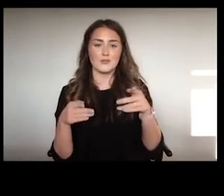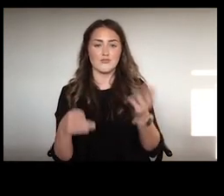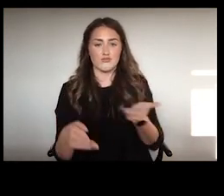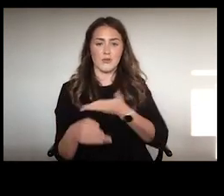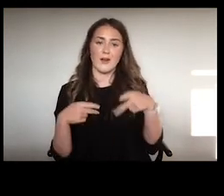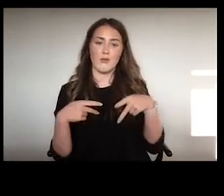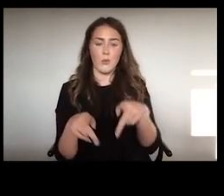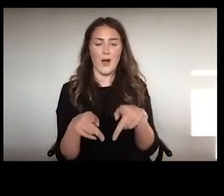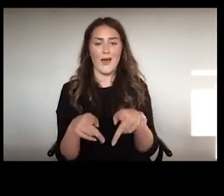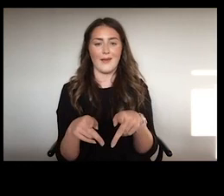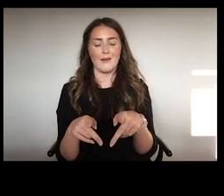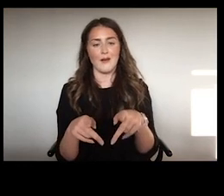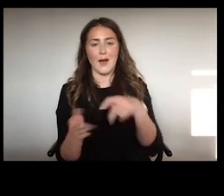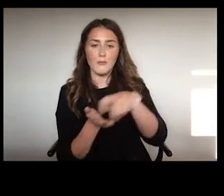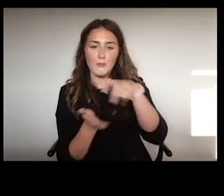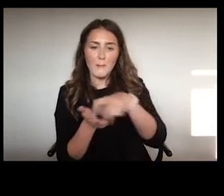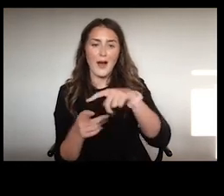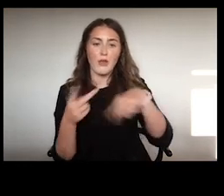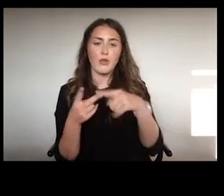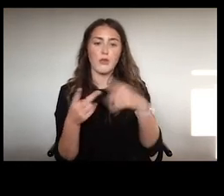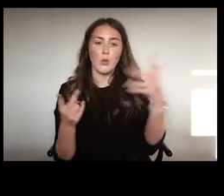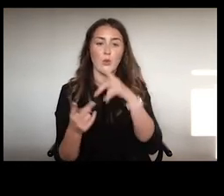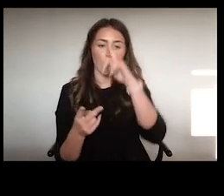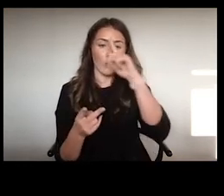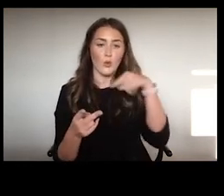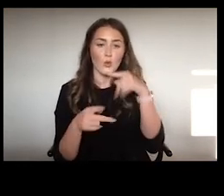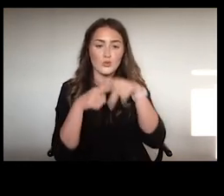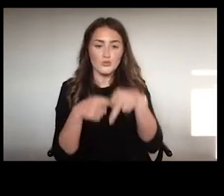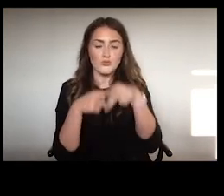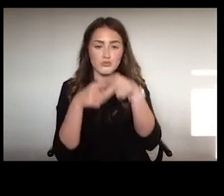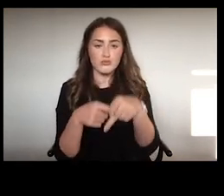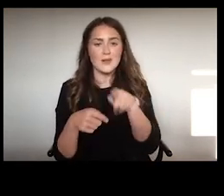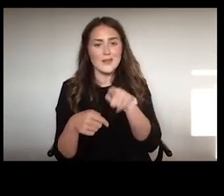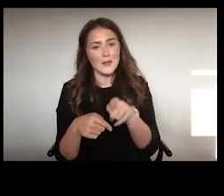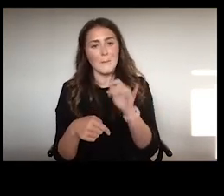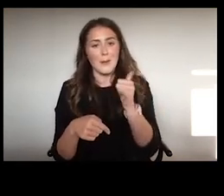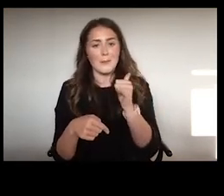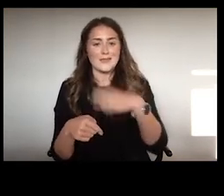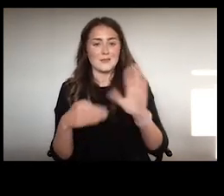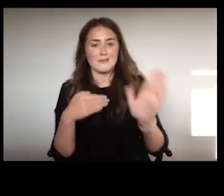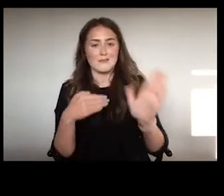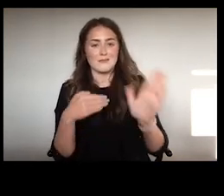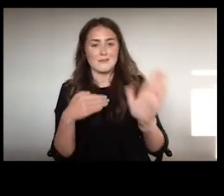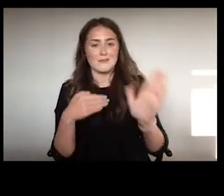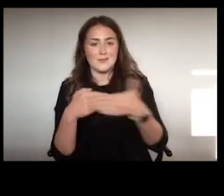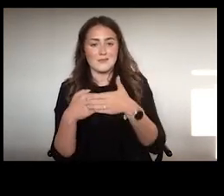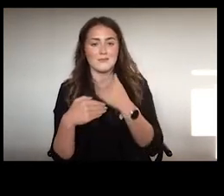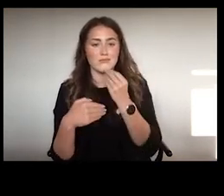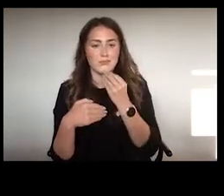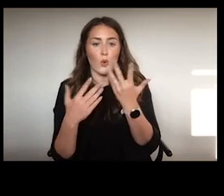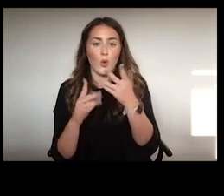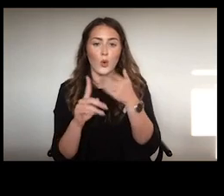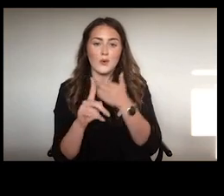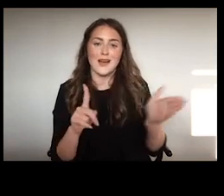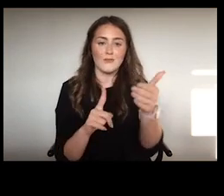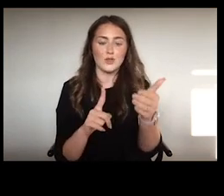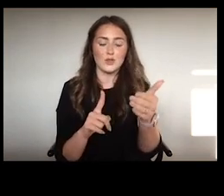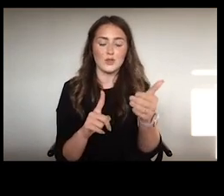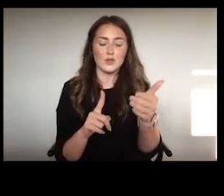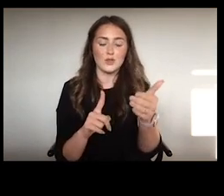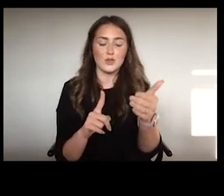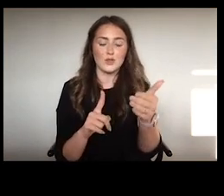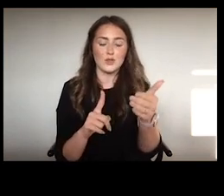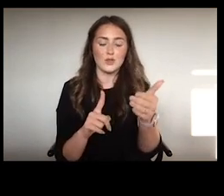Some public rights of way, such as footpaths or bridleways, may be affected by construction and need to be temporarily diverted